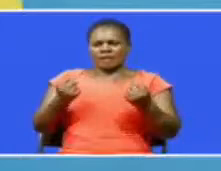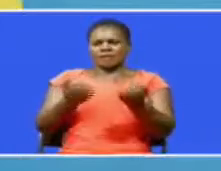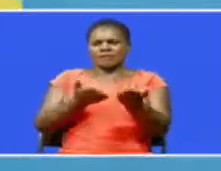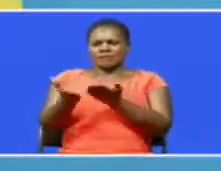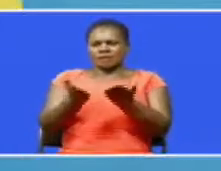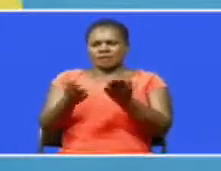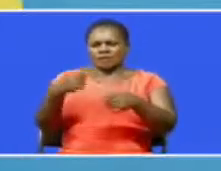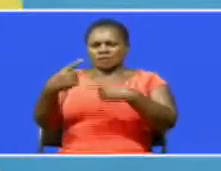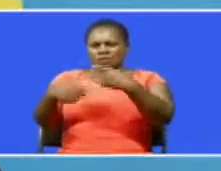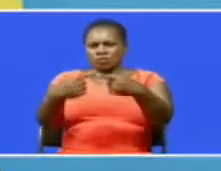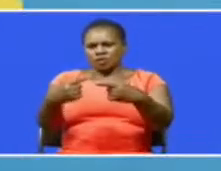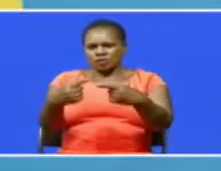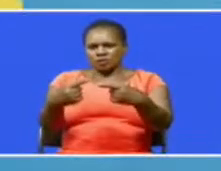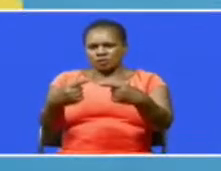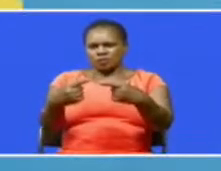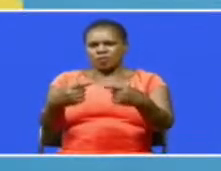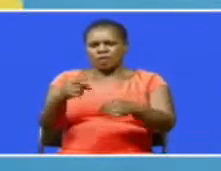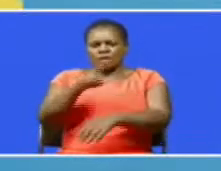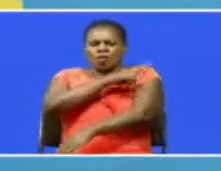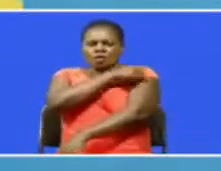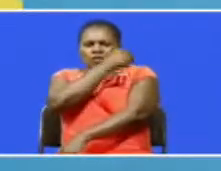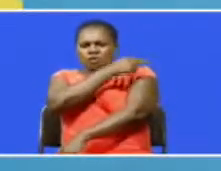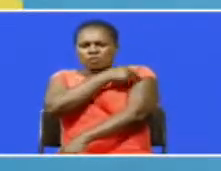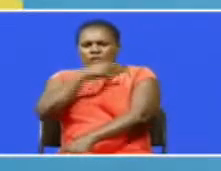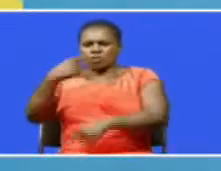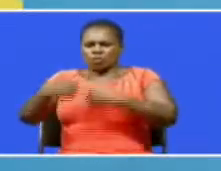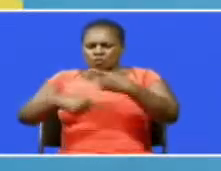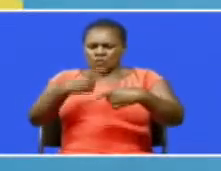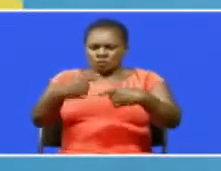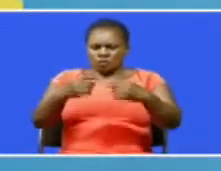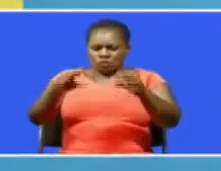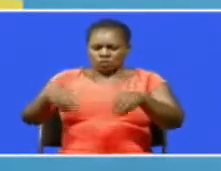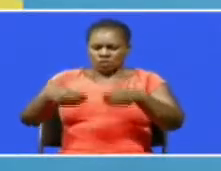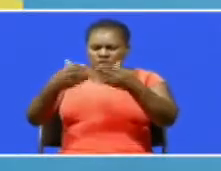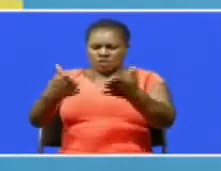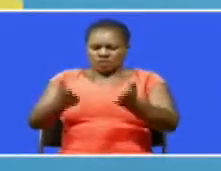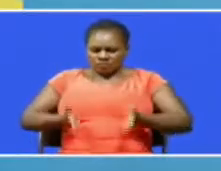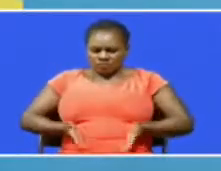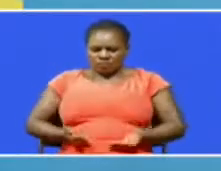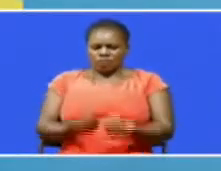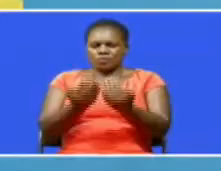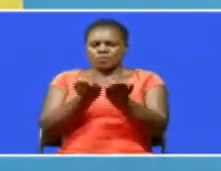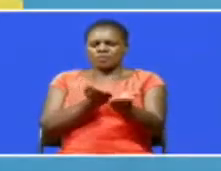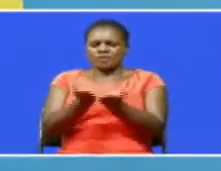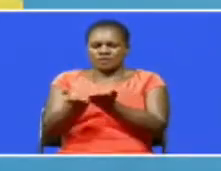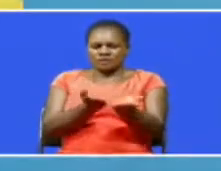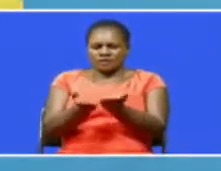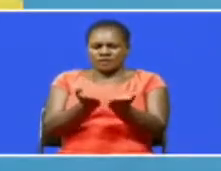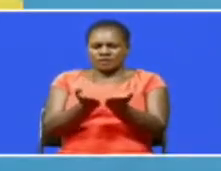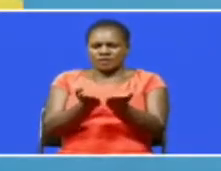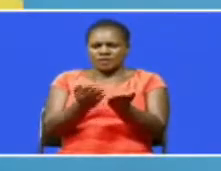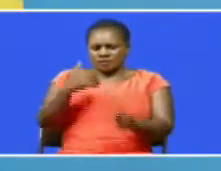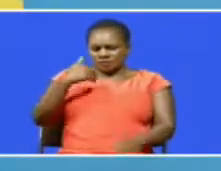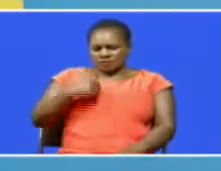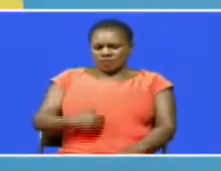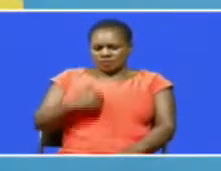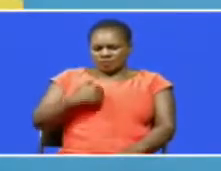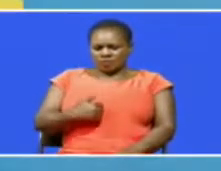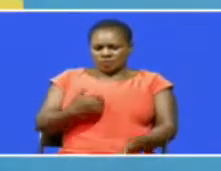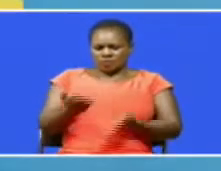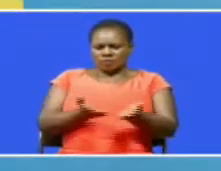are ongoing. Hospitals are continuing to offer delivery services, cesarean section